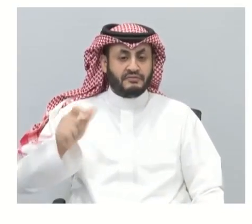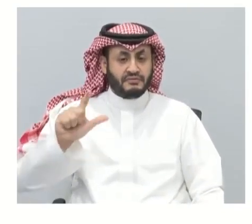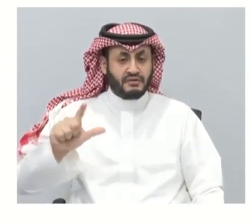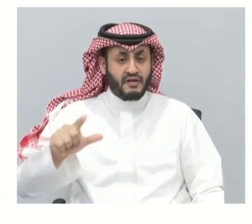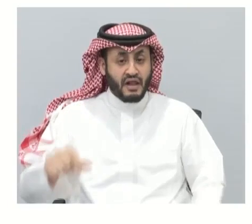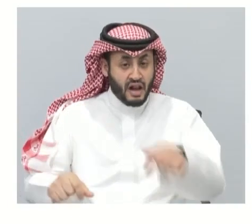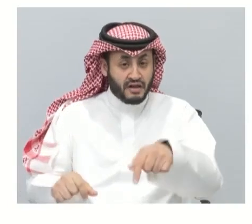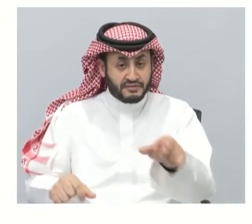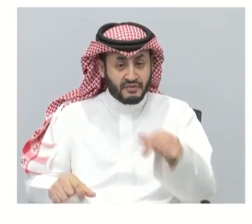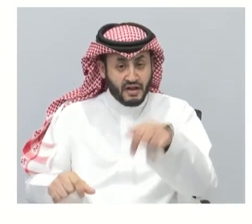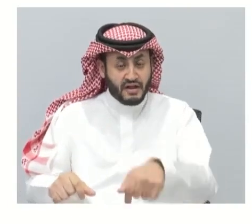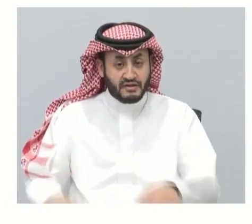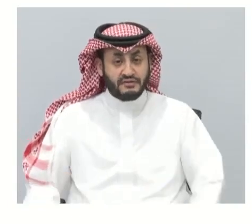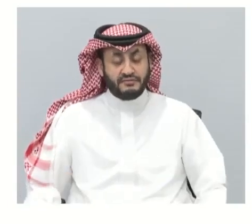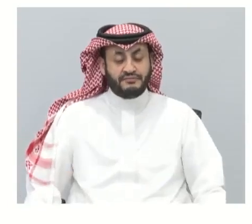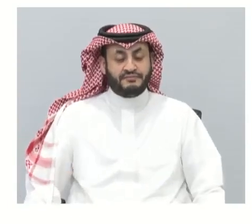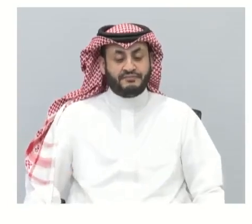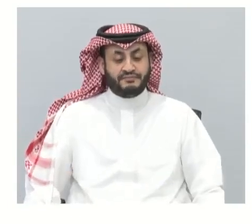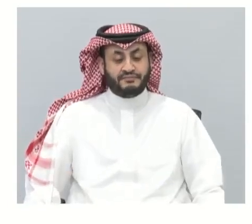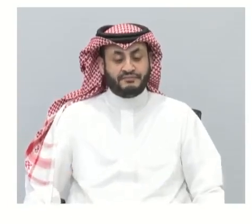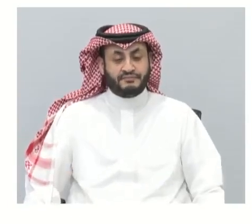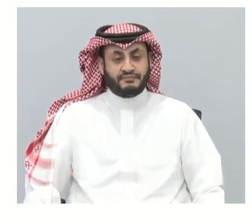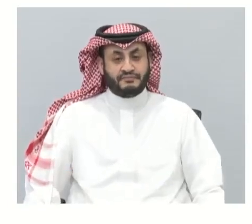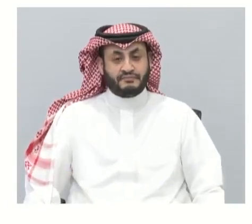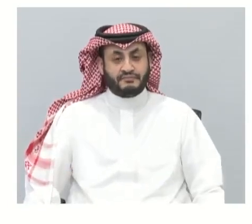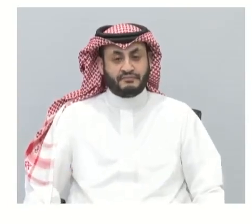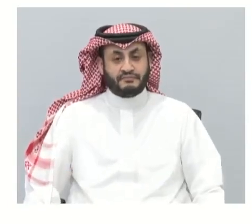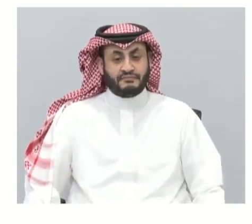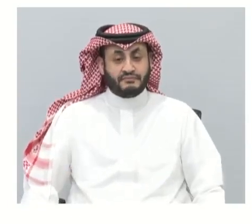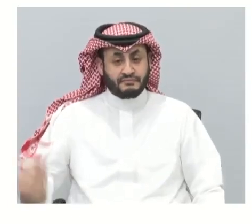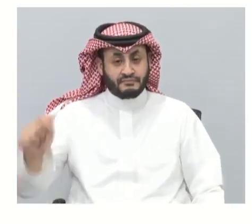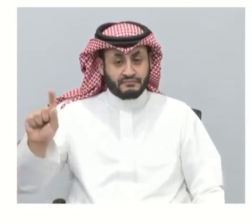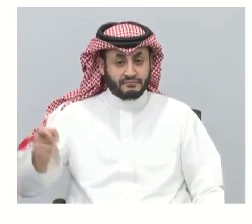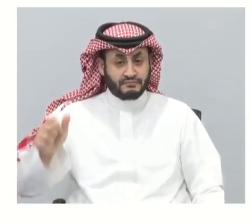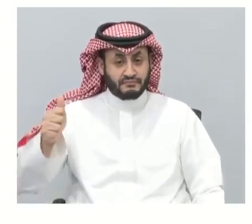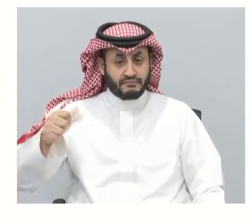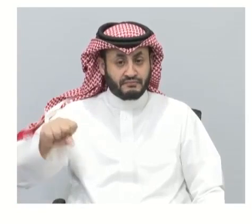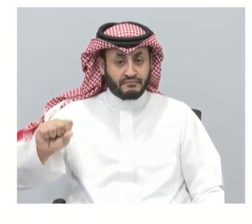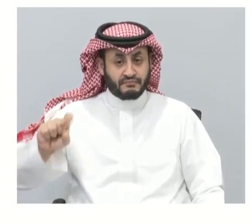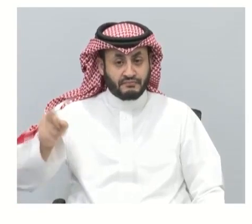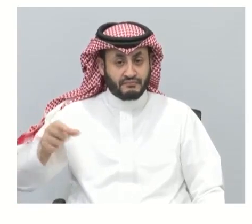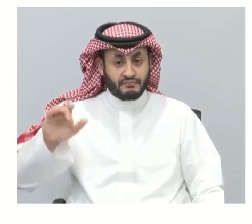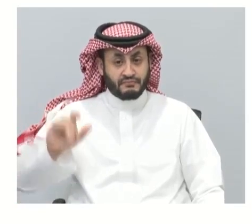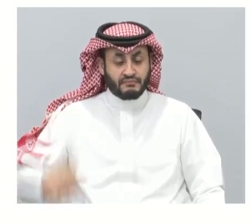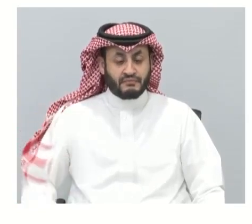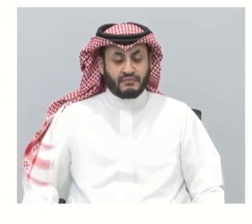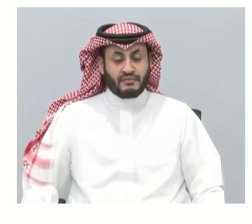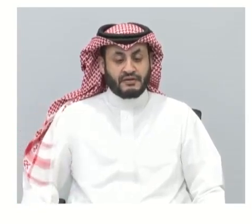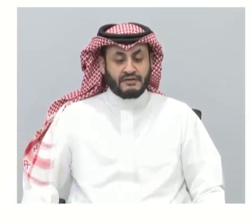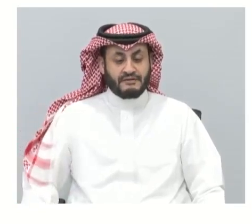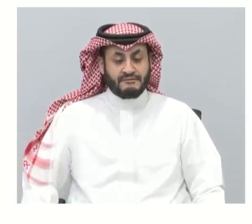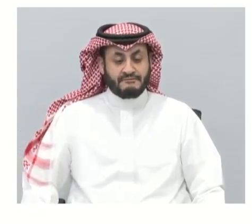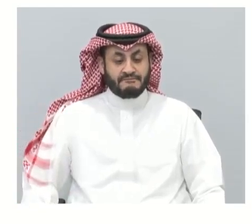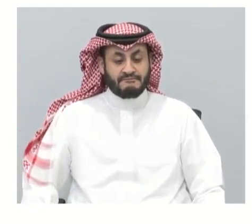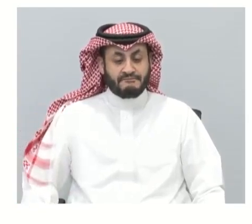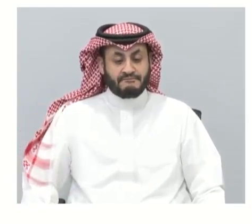whole complete, essential or fundamental. It means like an integral, an important part. Oral